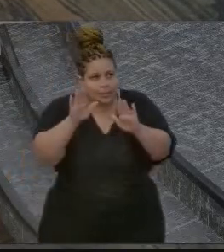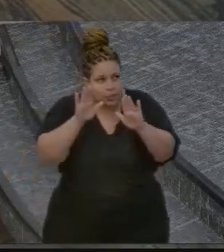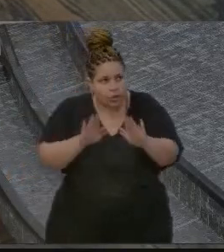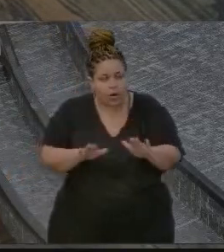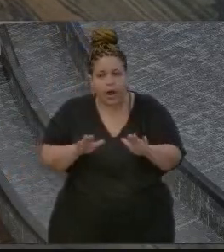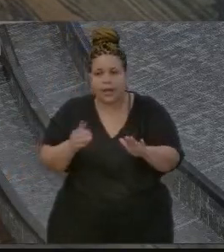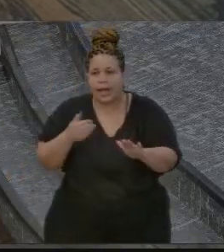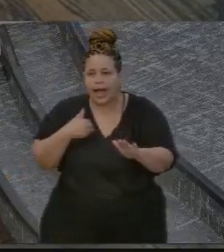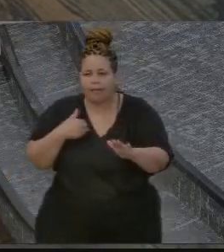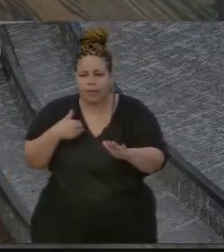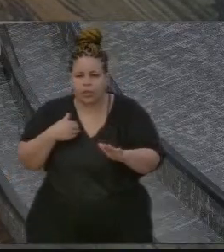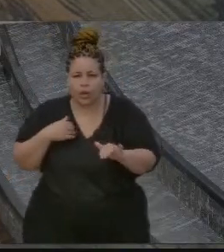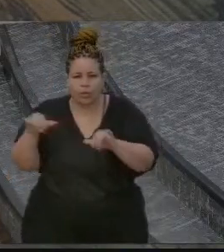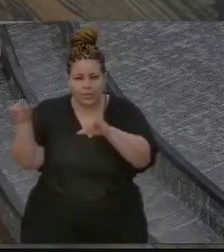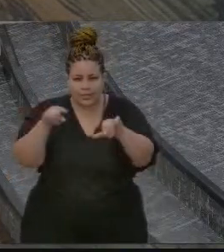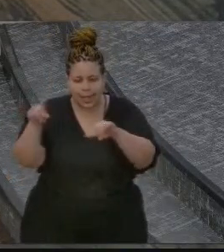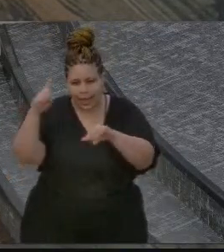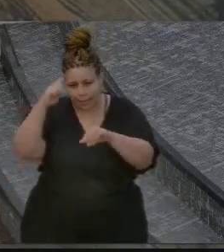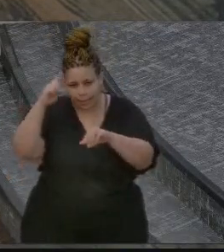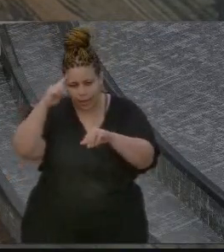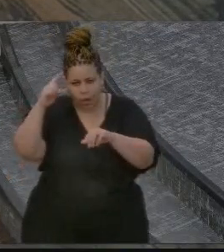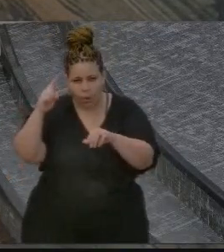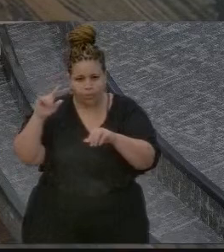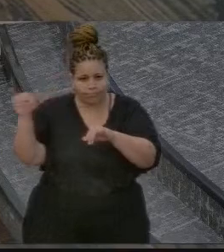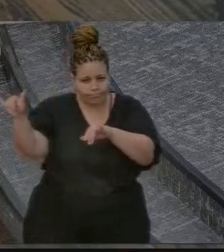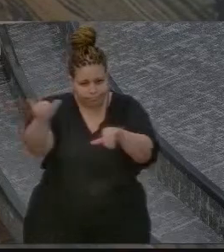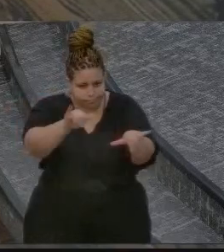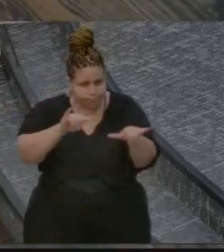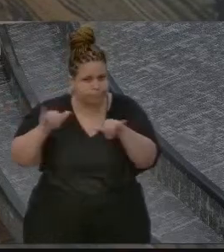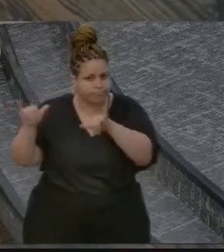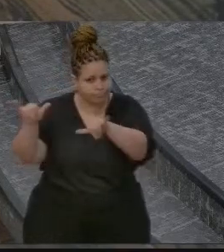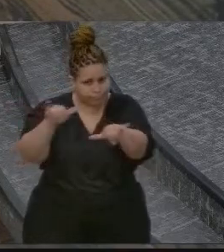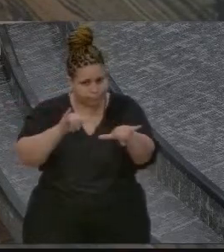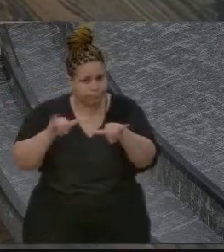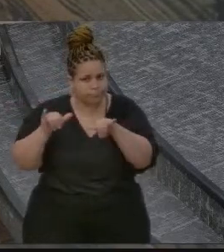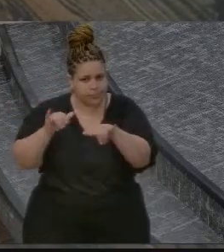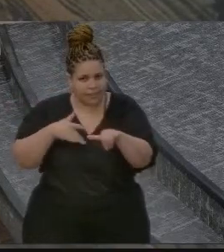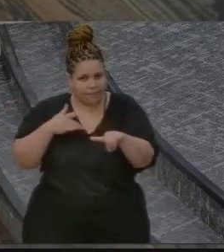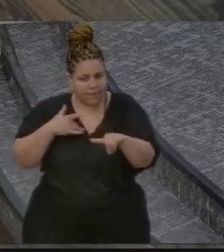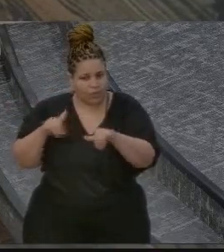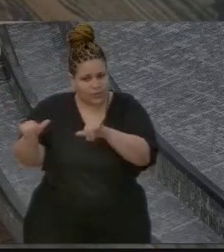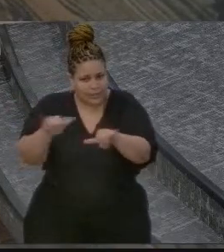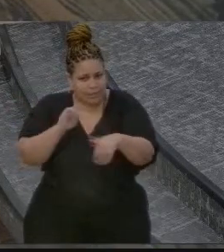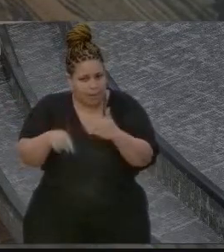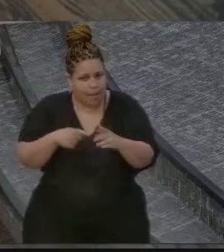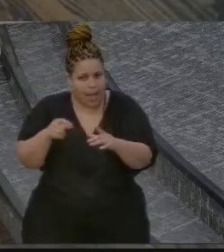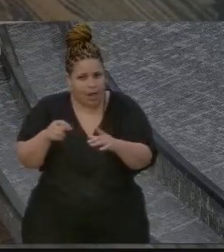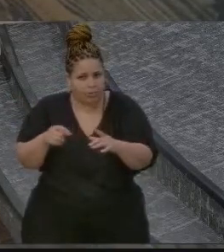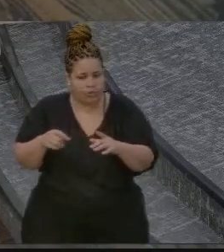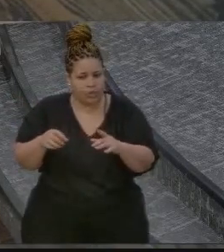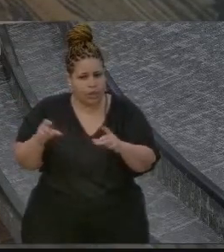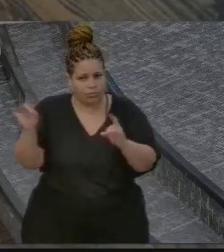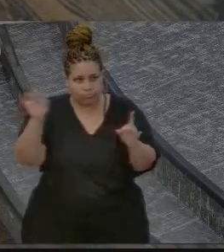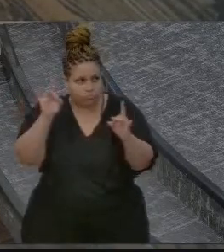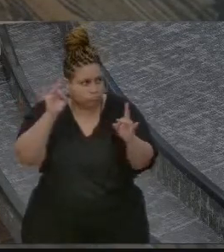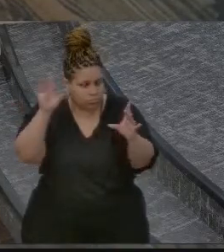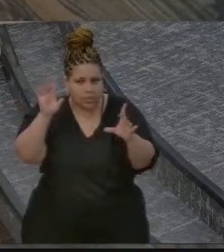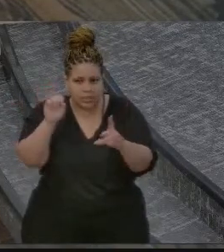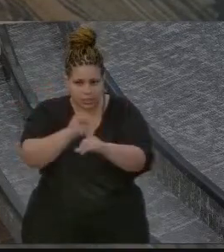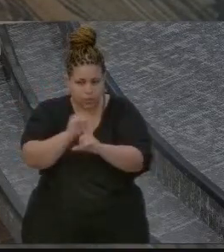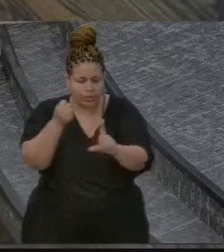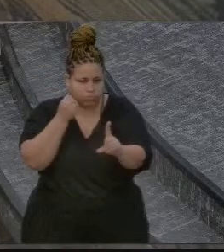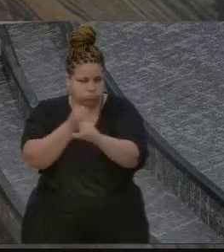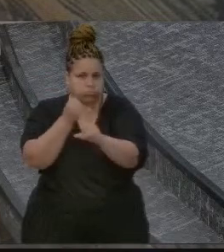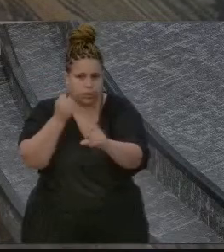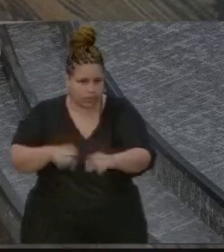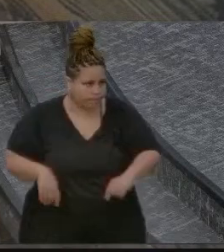the leadership around the county. And I just talks about it all the time. Now, let me see. Chief Reed,